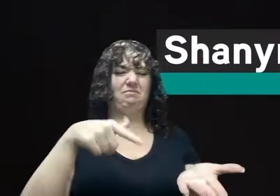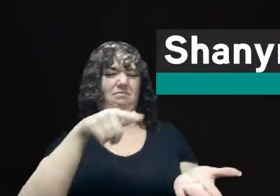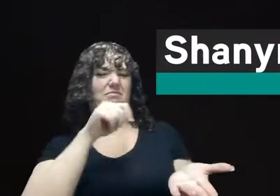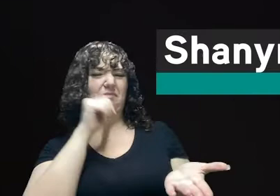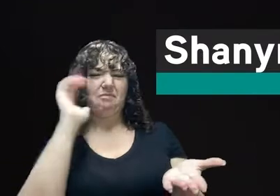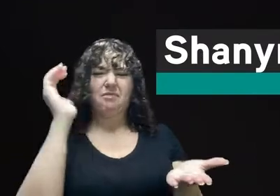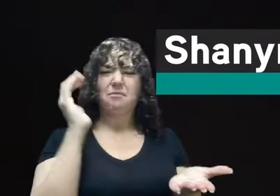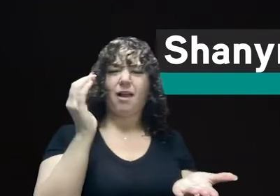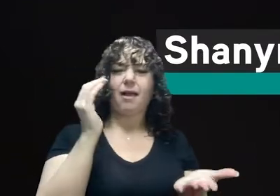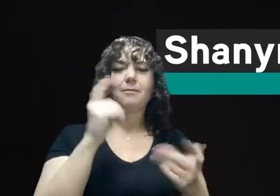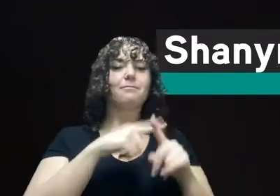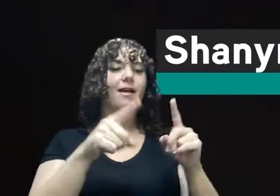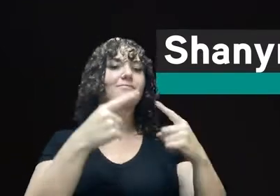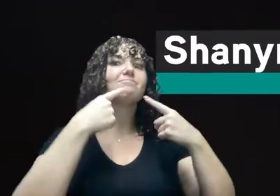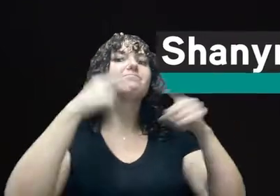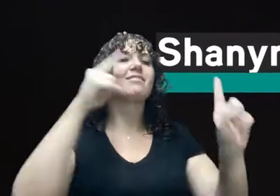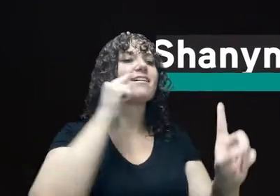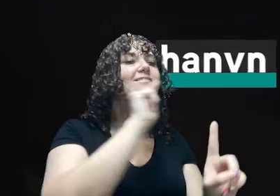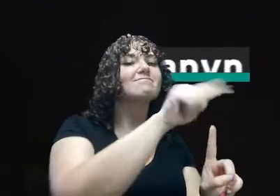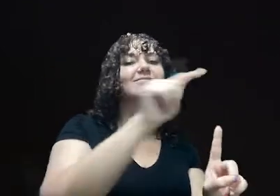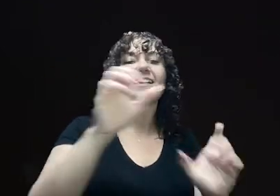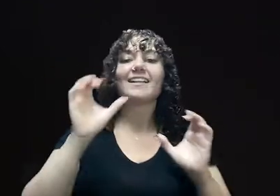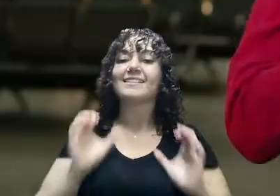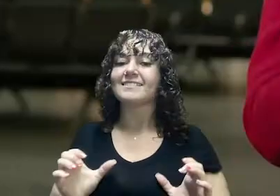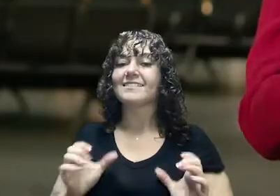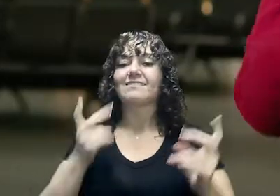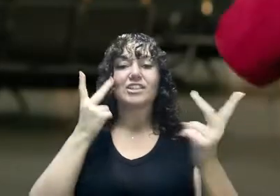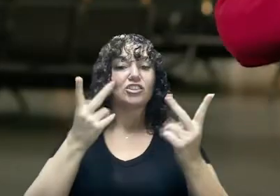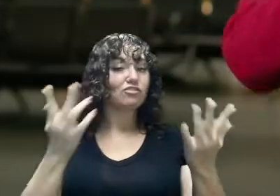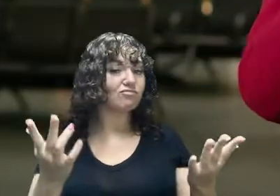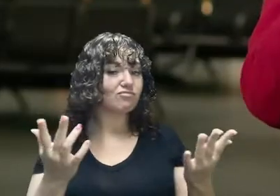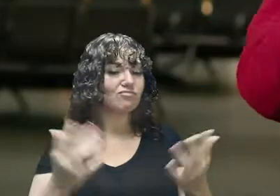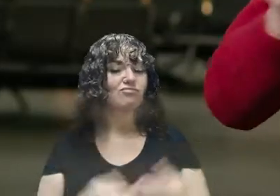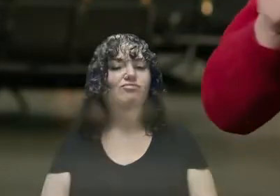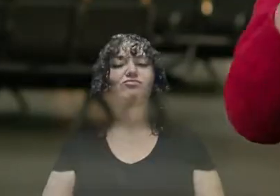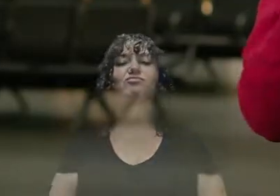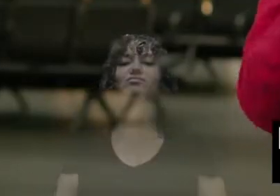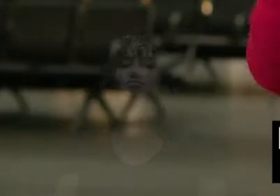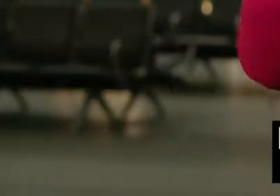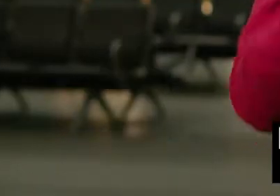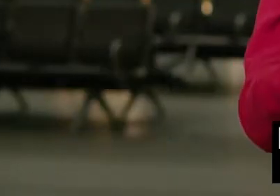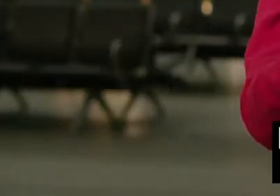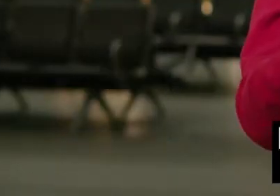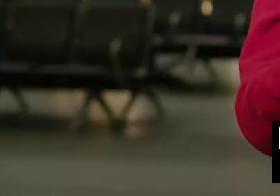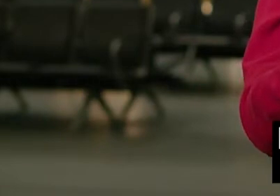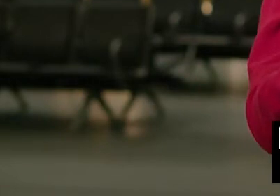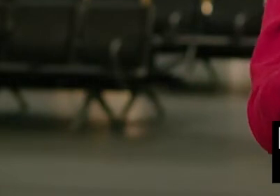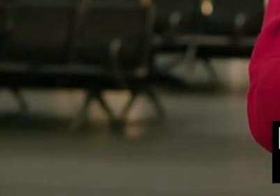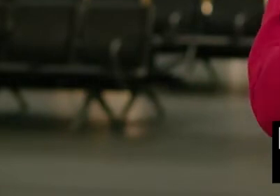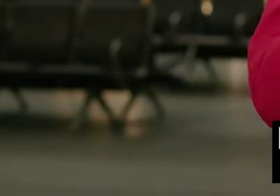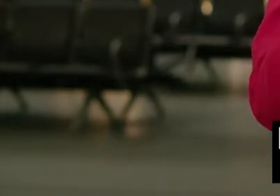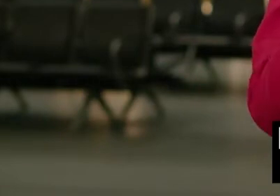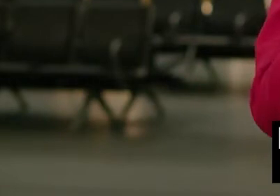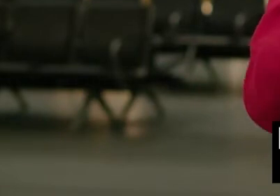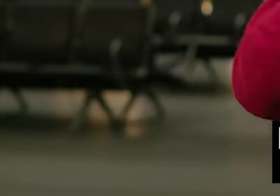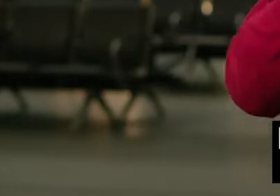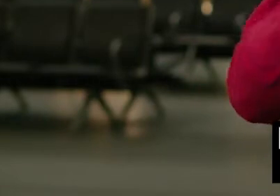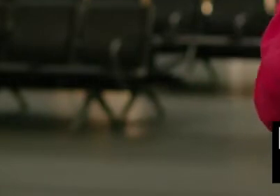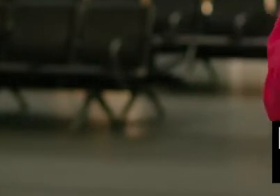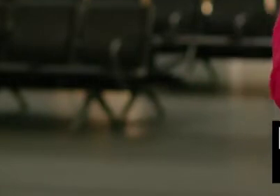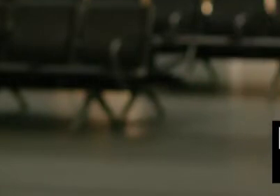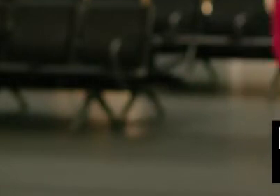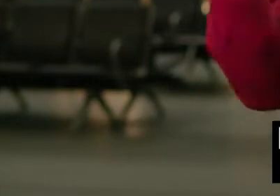may not be the one that works best for your clients or visitors. My first language is a sign language.